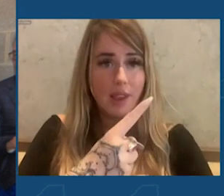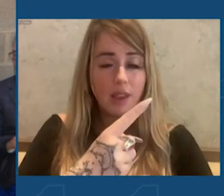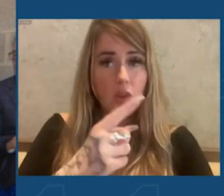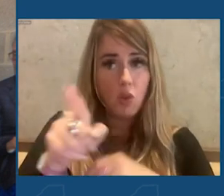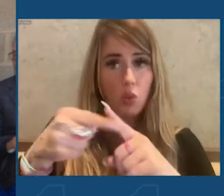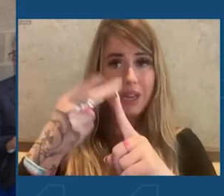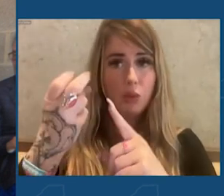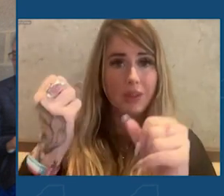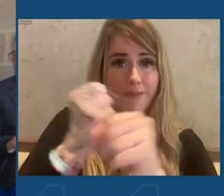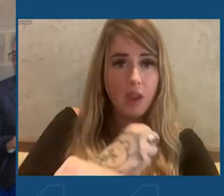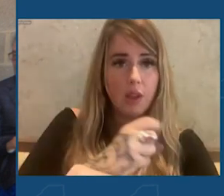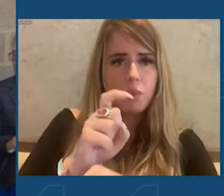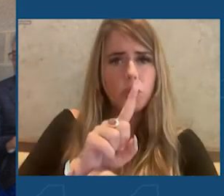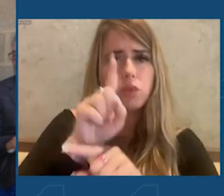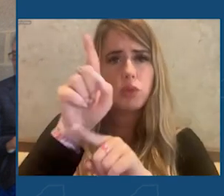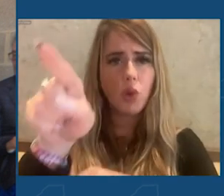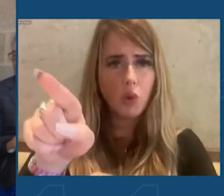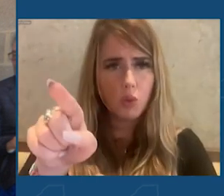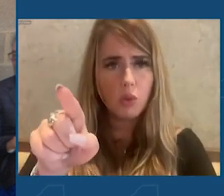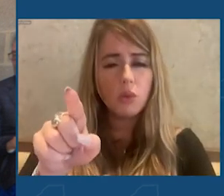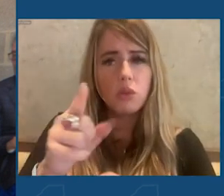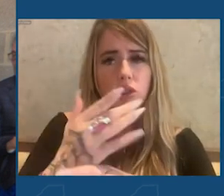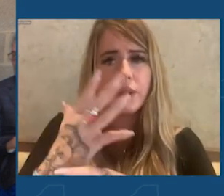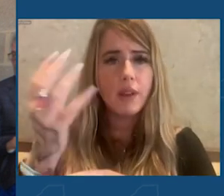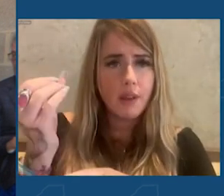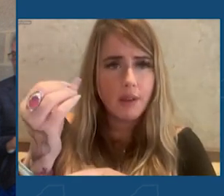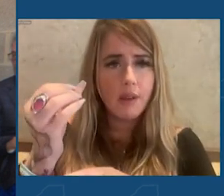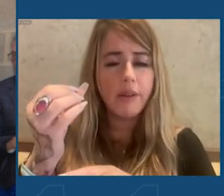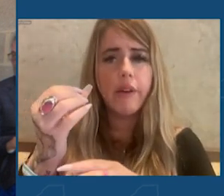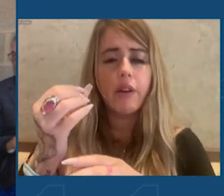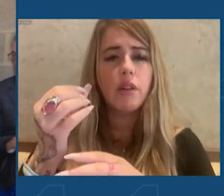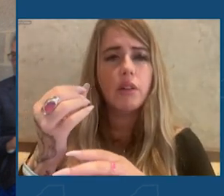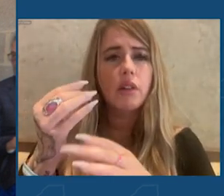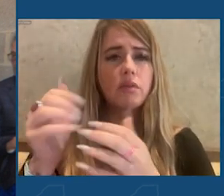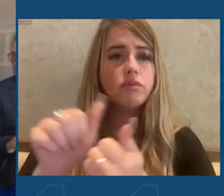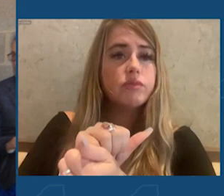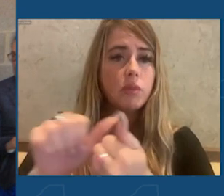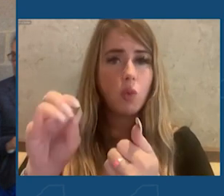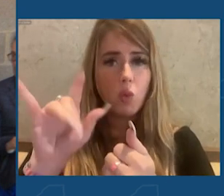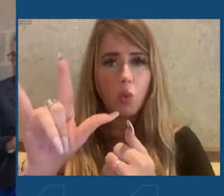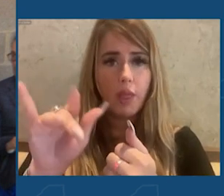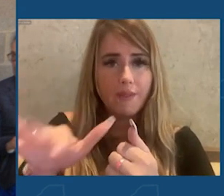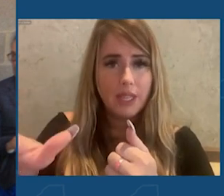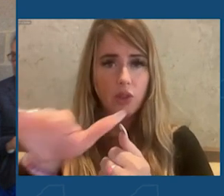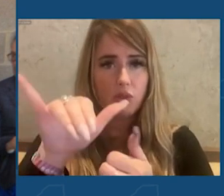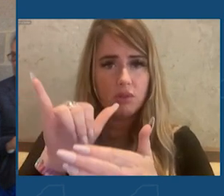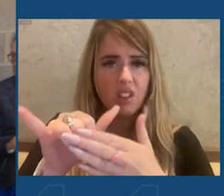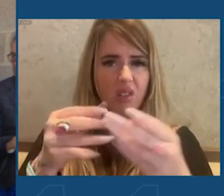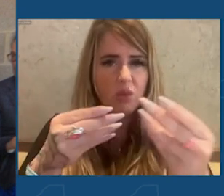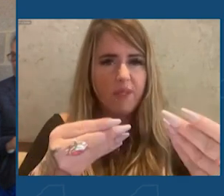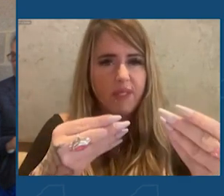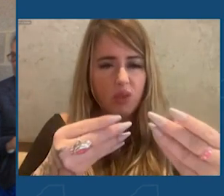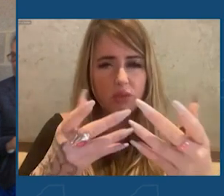into Germany and take out the oil fields that fueled Germany's drive in the war.